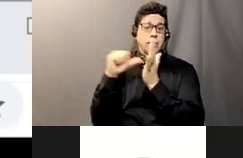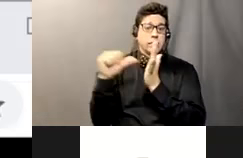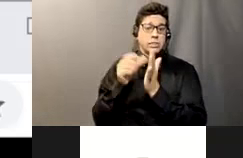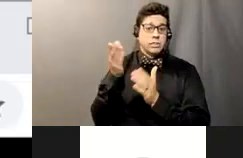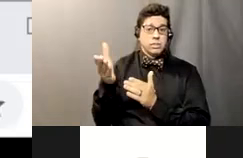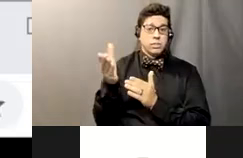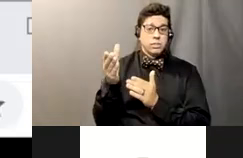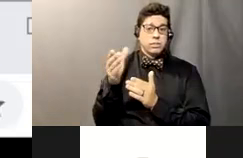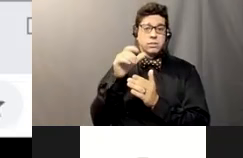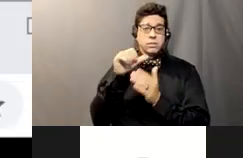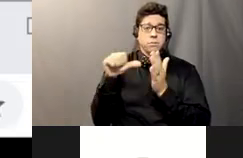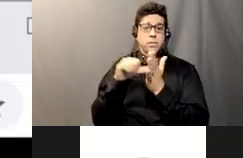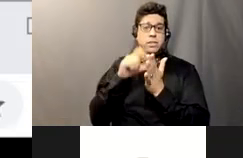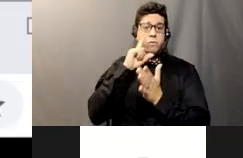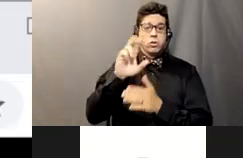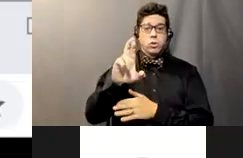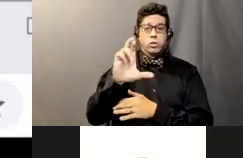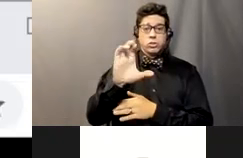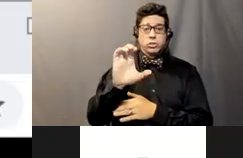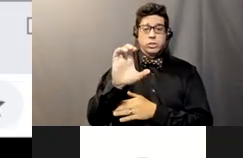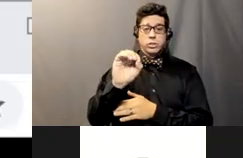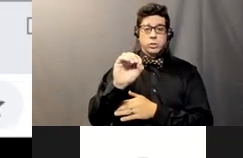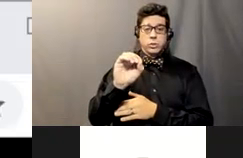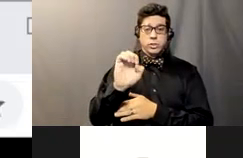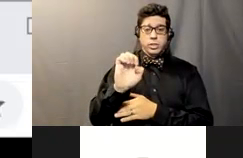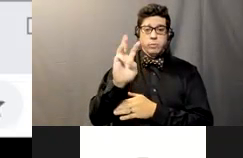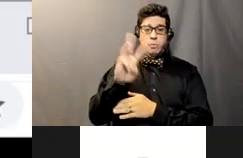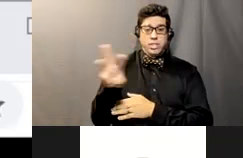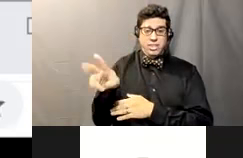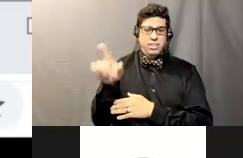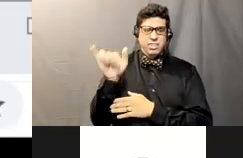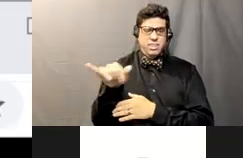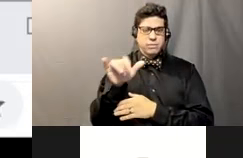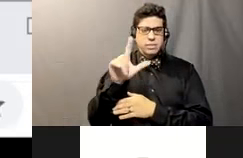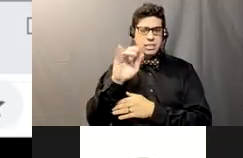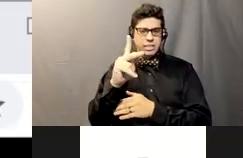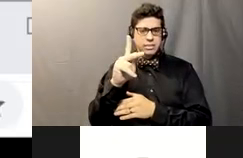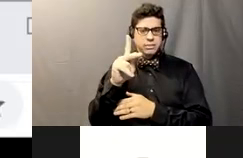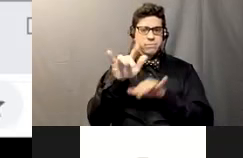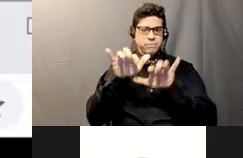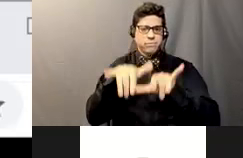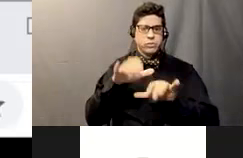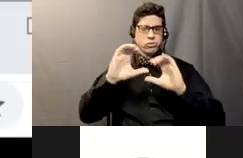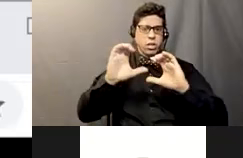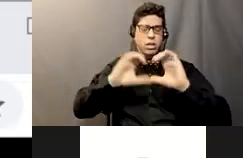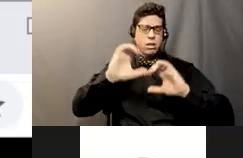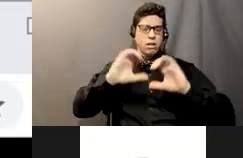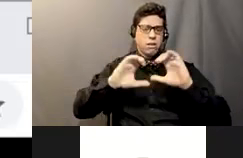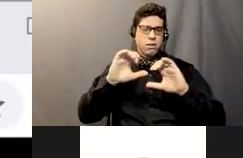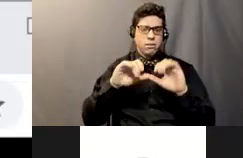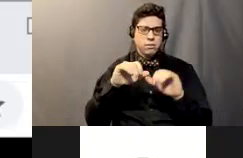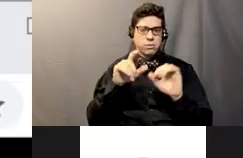our RCOE website. So, and Teresa will put the link in the chat. So again, that is something that you can take a look